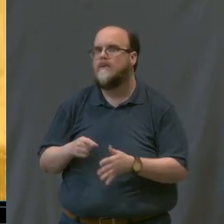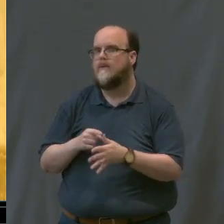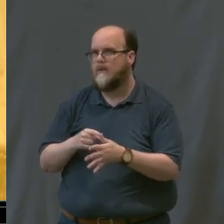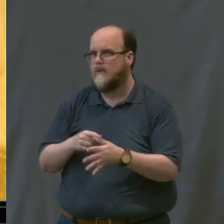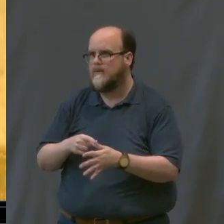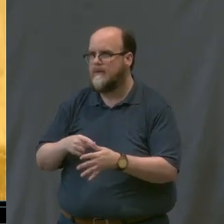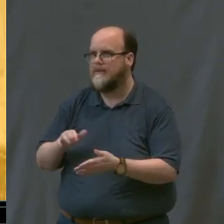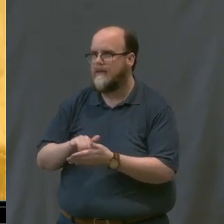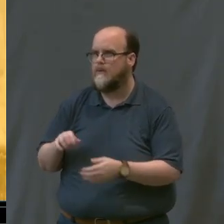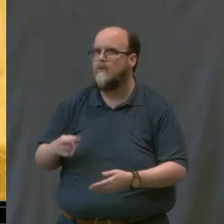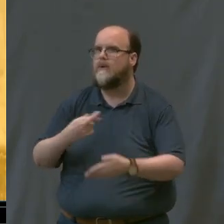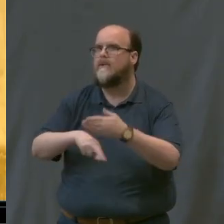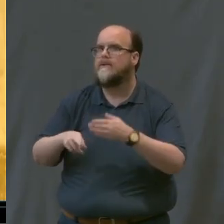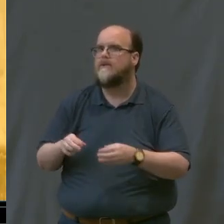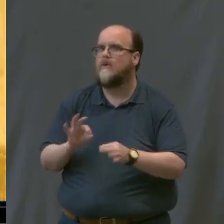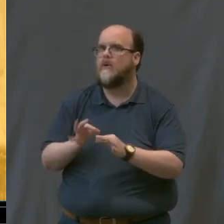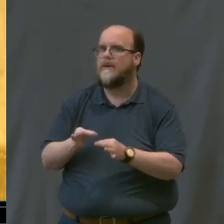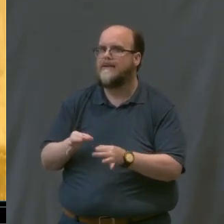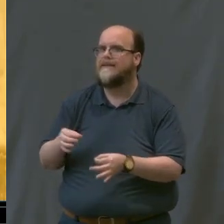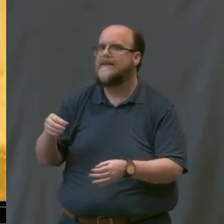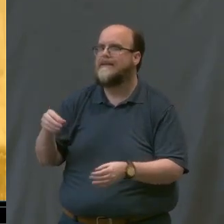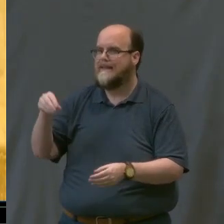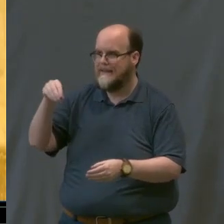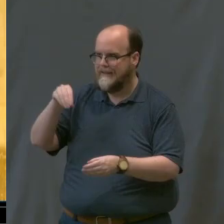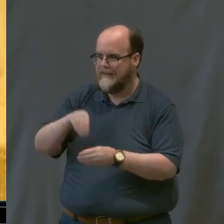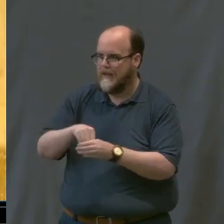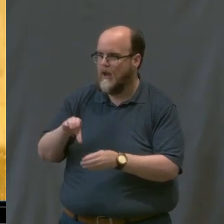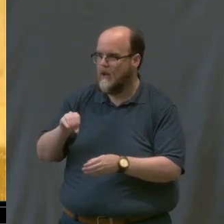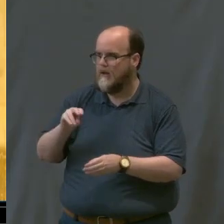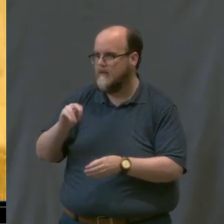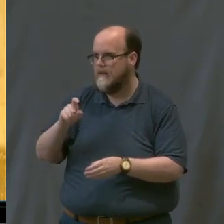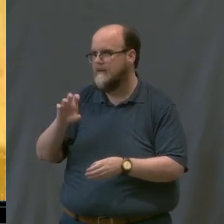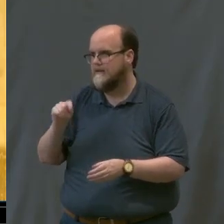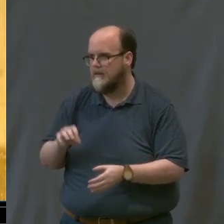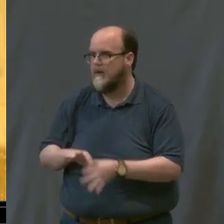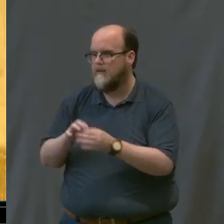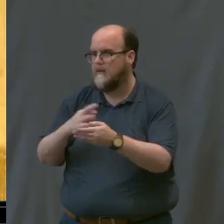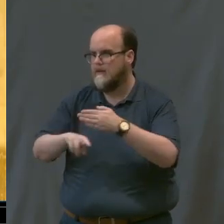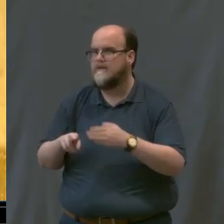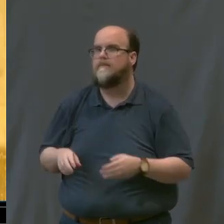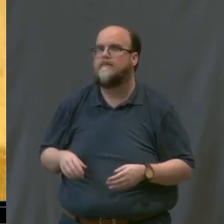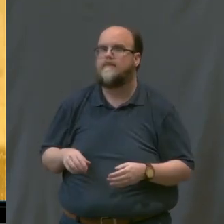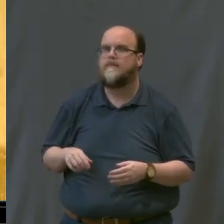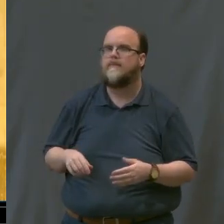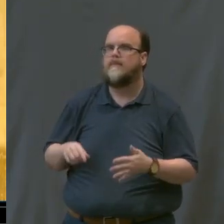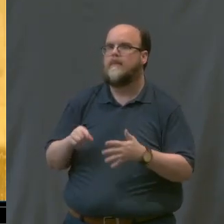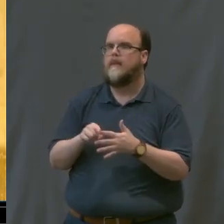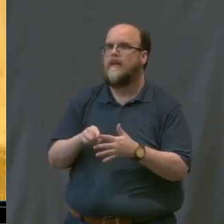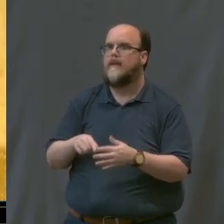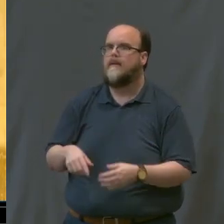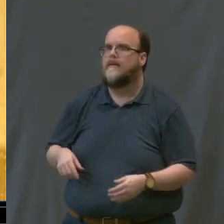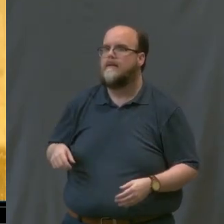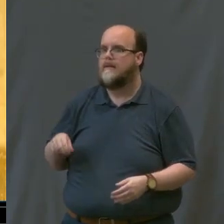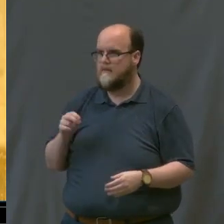the Revelation interpretation within the context of Revelation? Is the Revelation interpretation historically